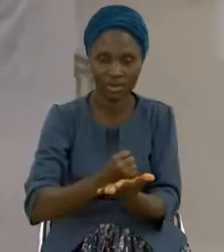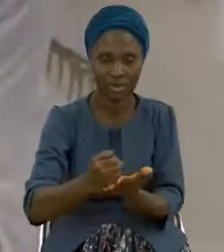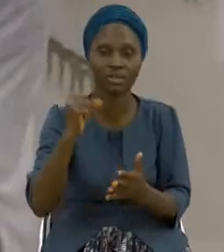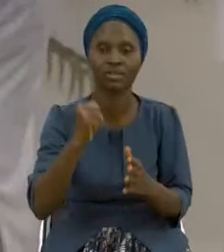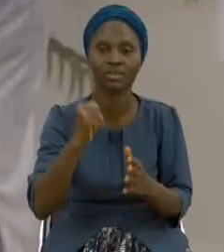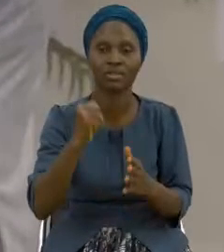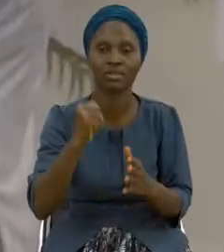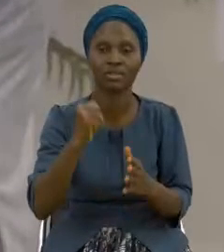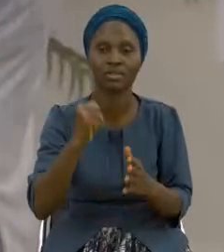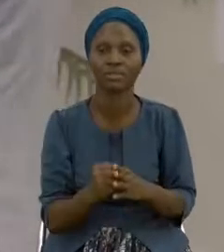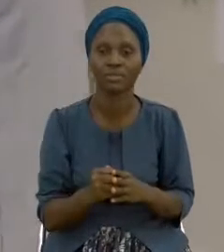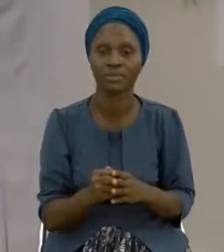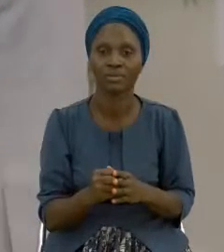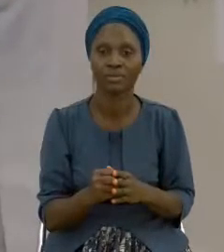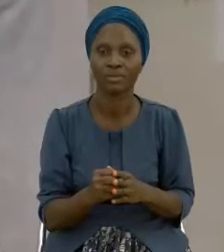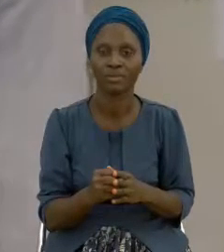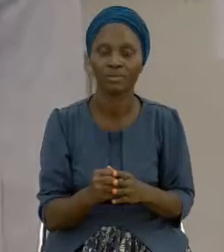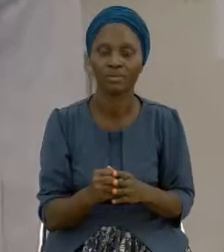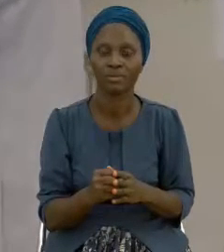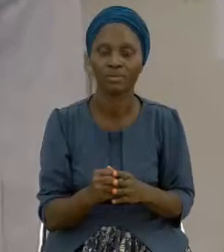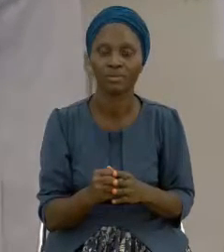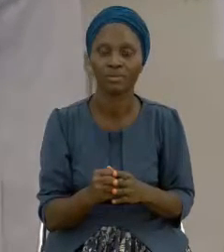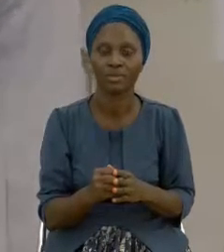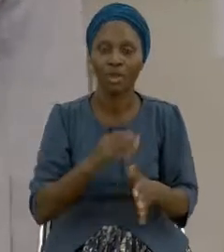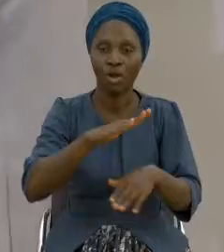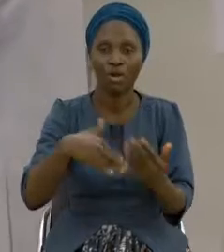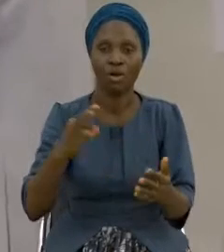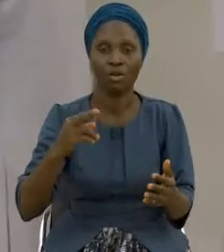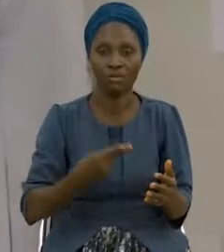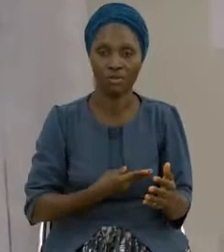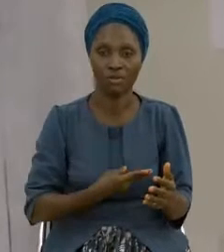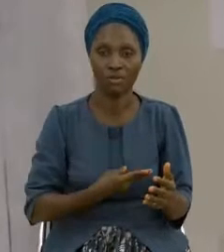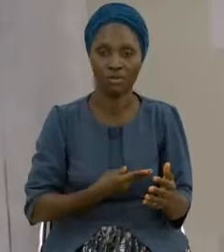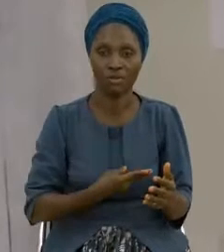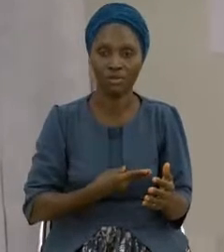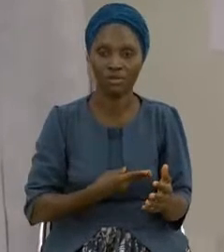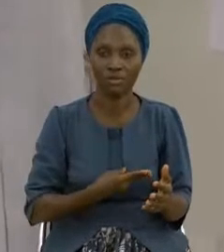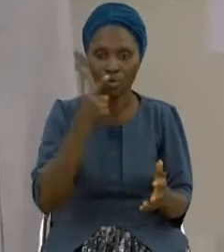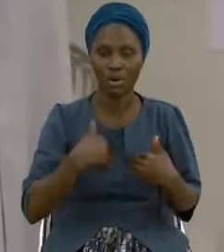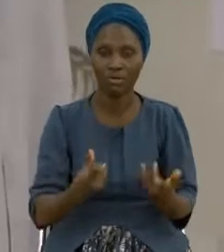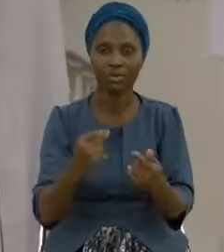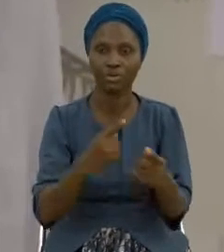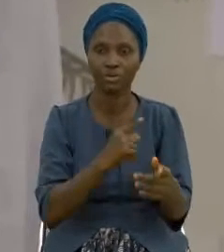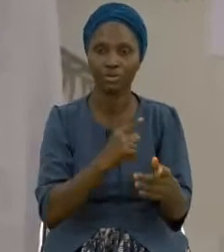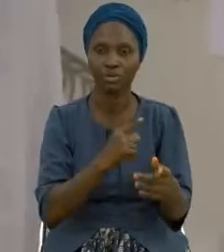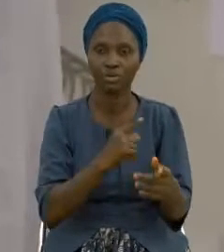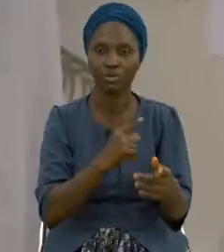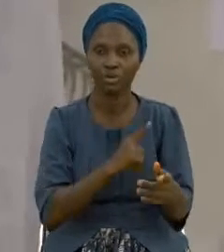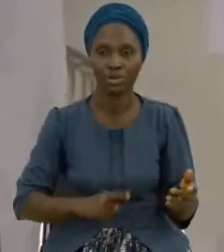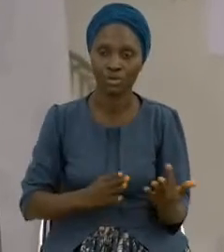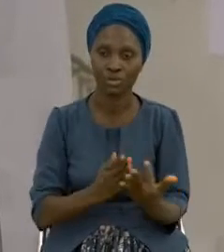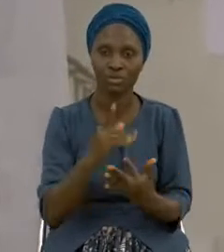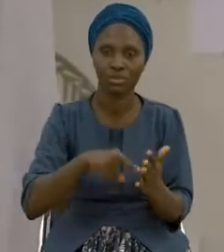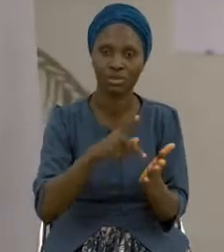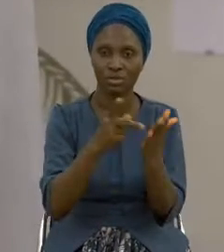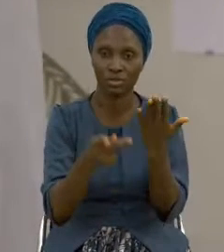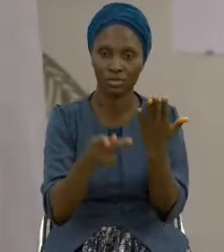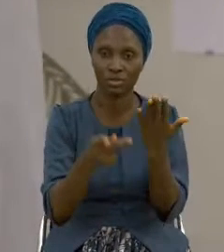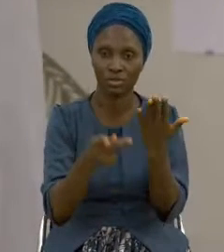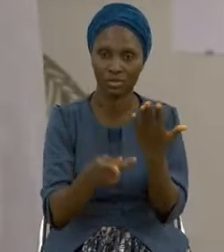crusade, all who came before, all who believe that Christ is their